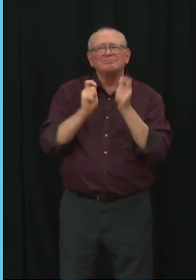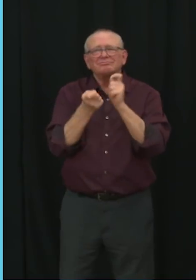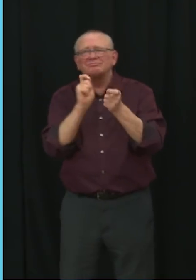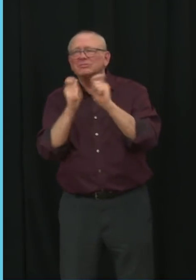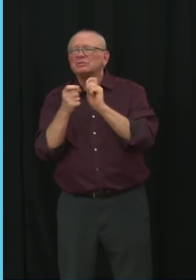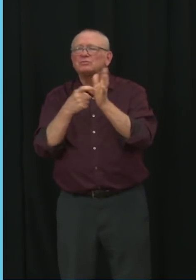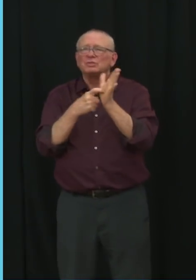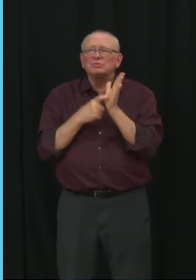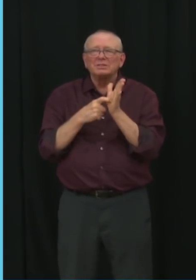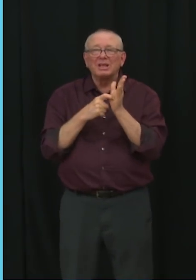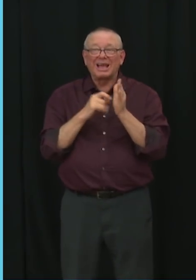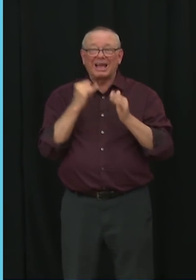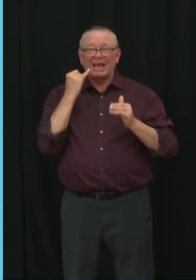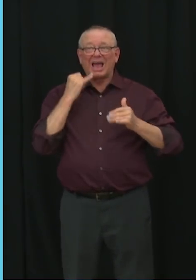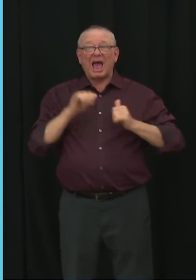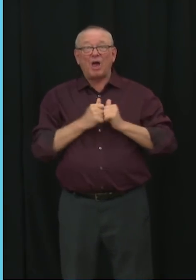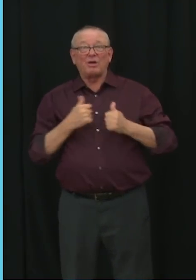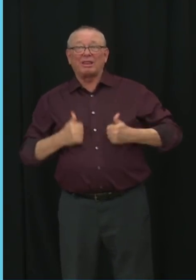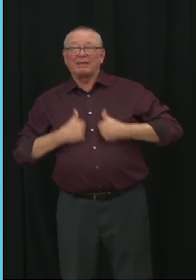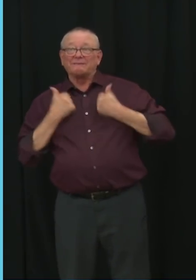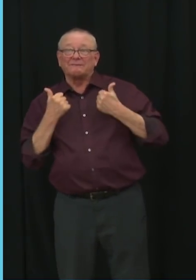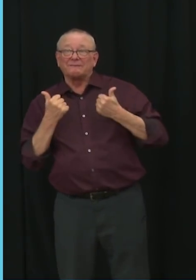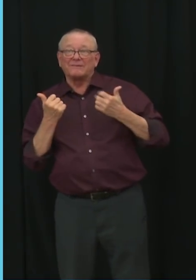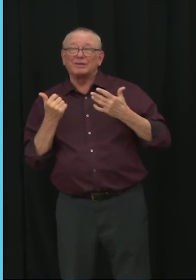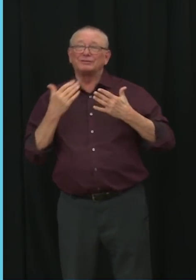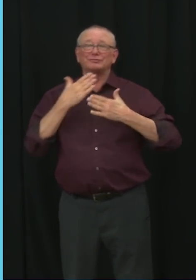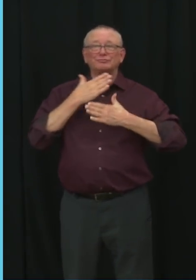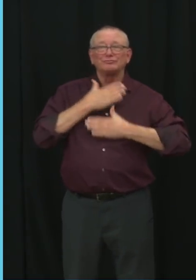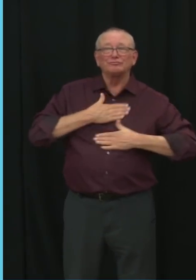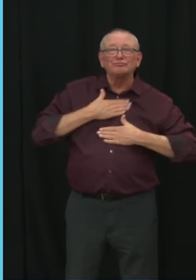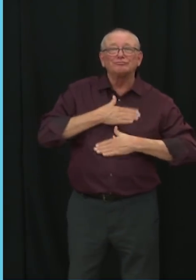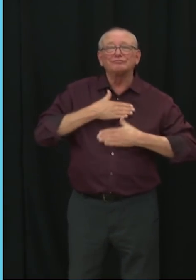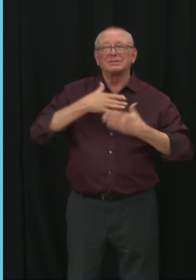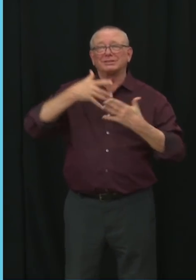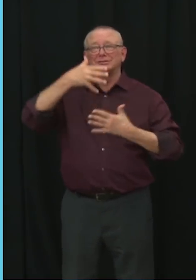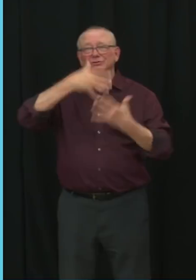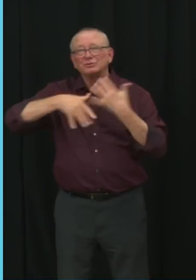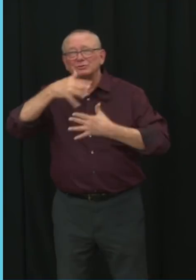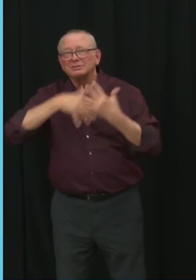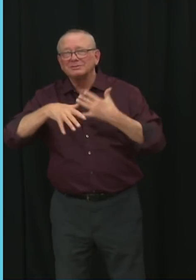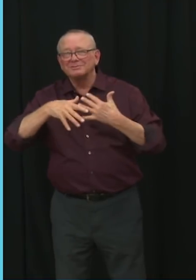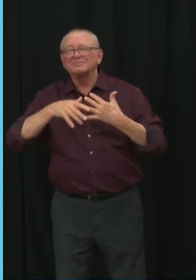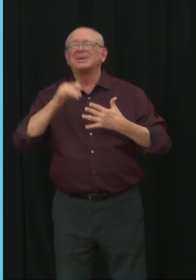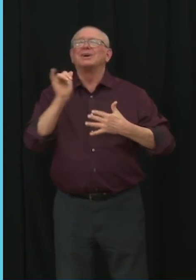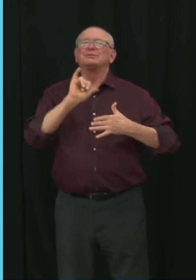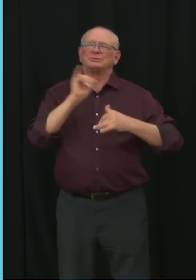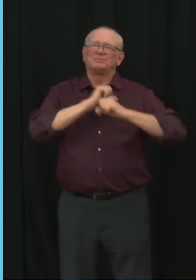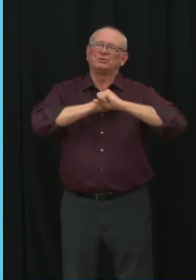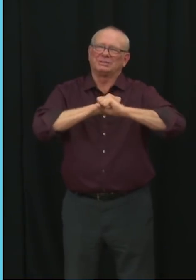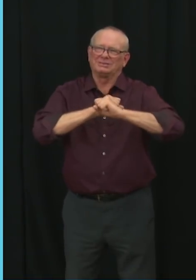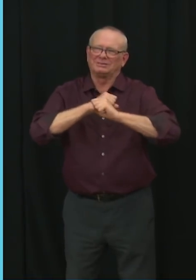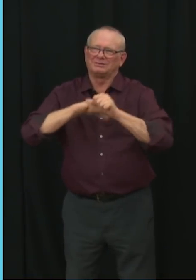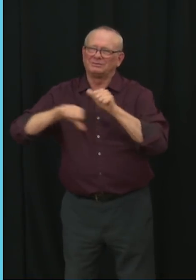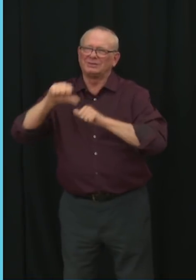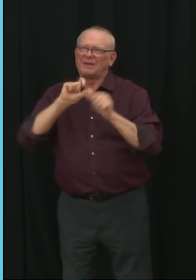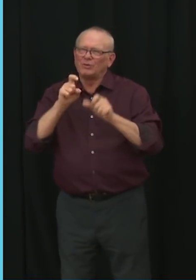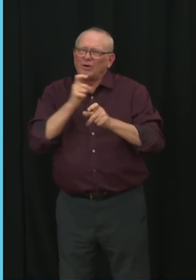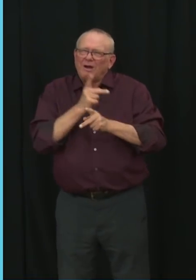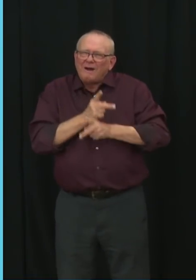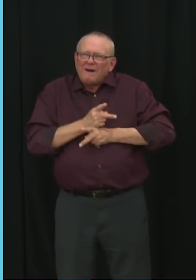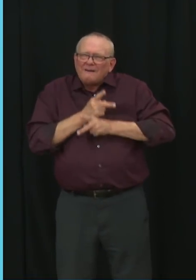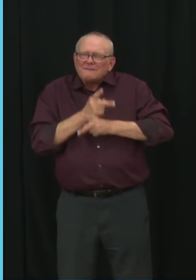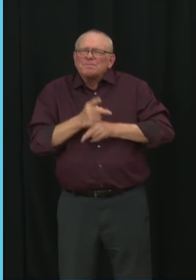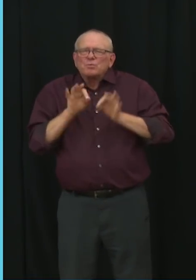help reduce transmission of the virus and protect each other, it's going to take time and effort to adjust away from mandates